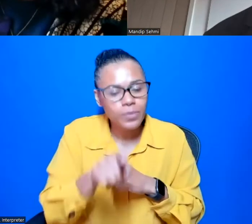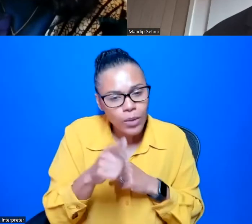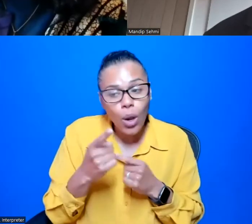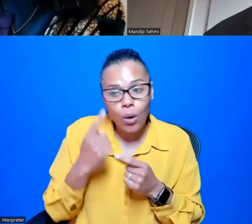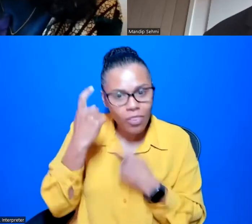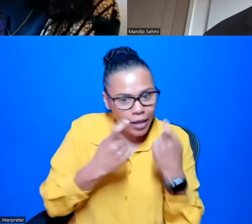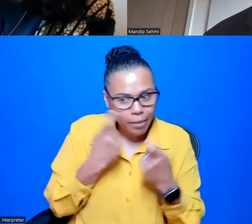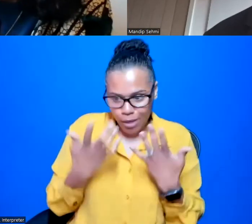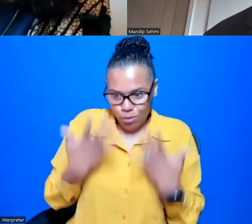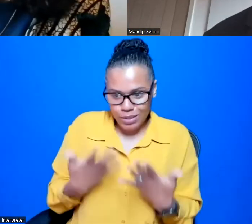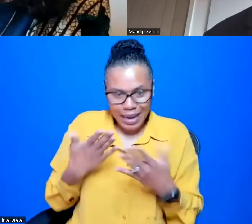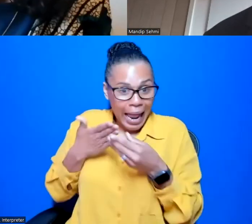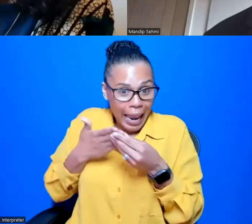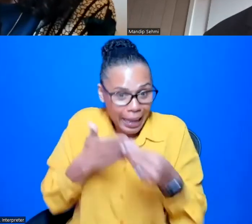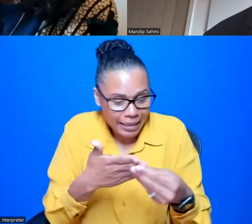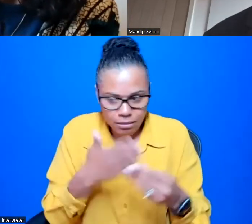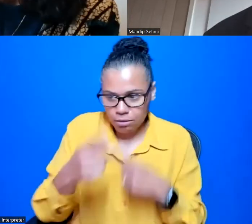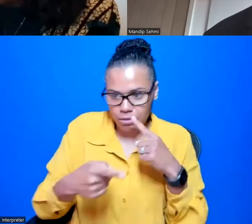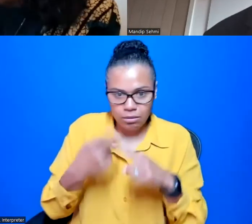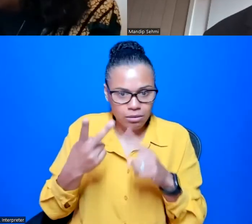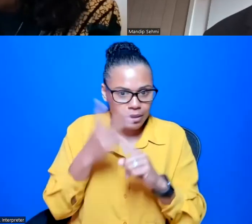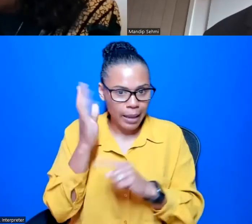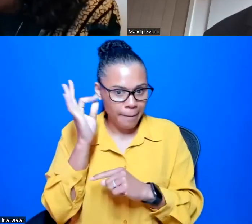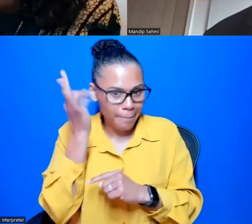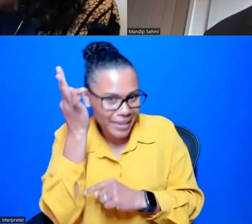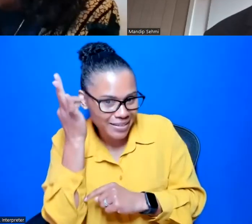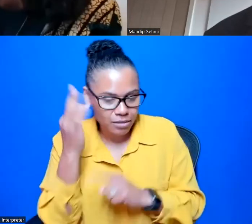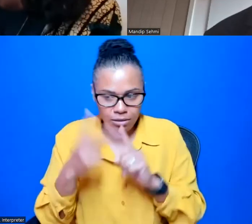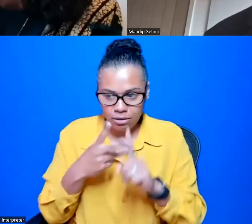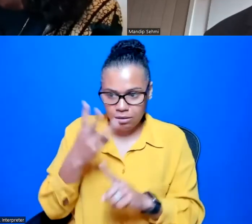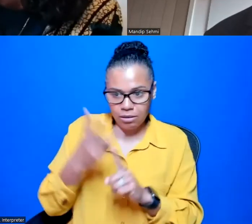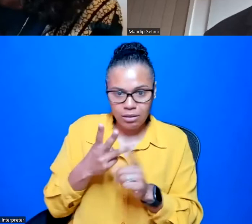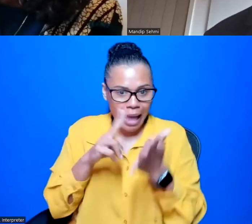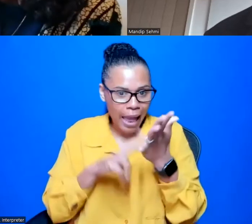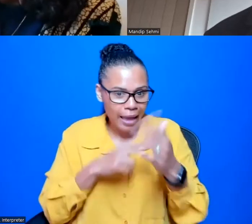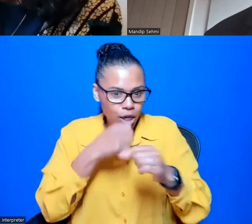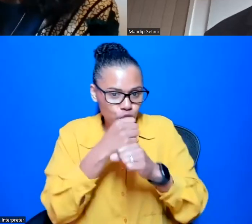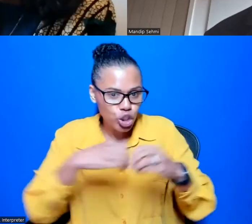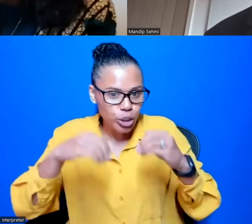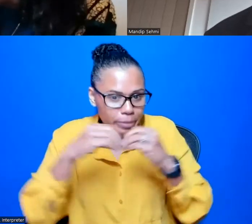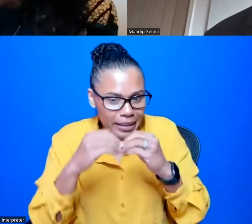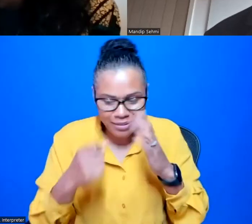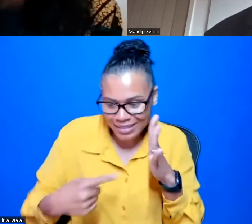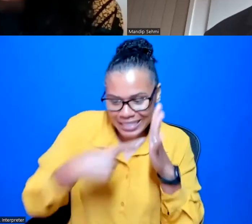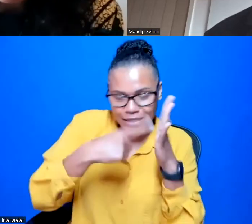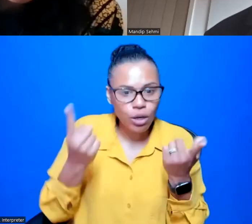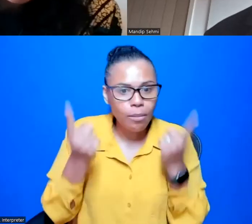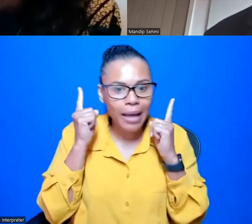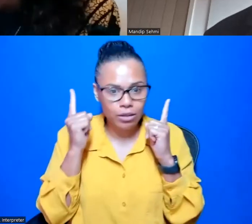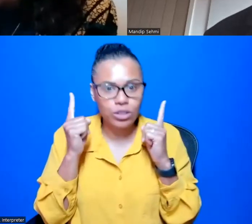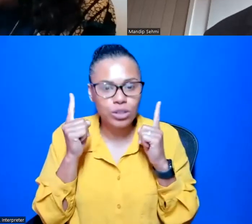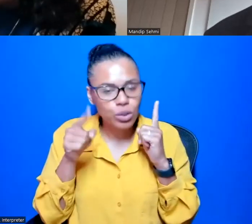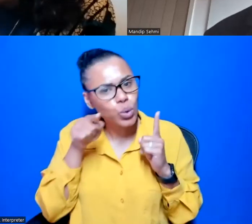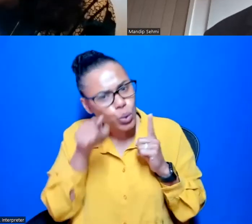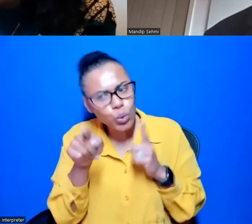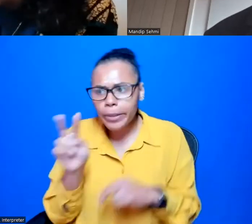we've got the minister, we've got NGB senior managers, and having heard, the